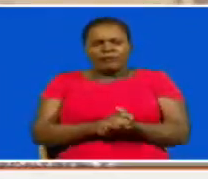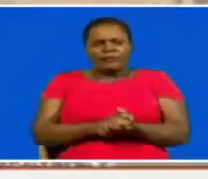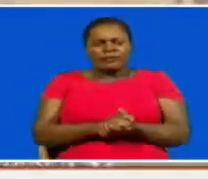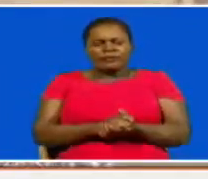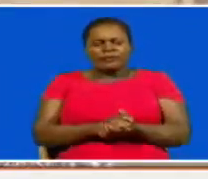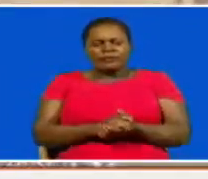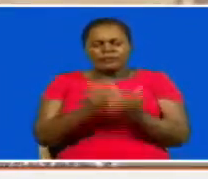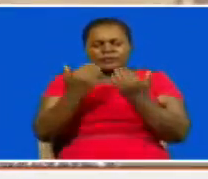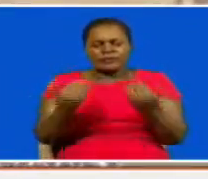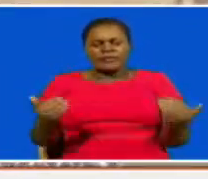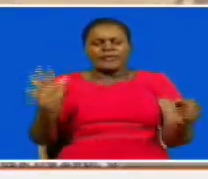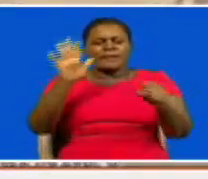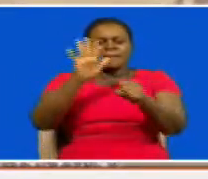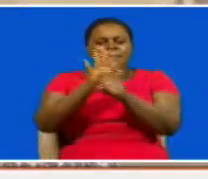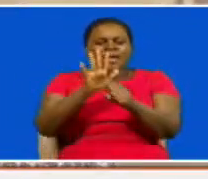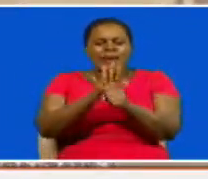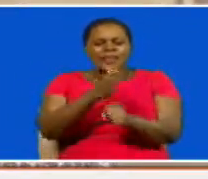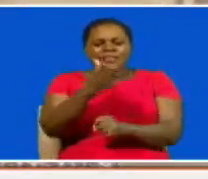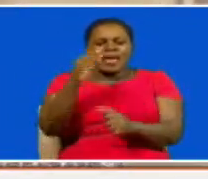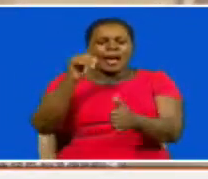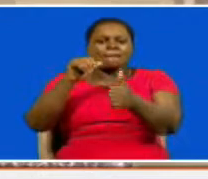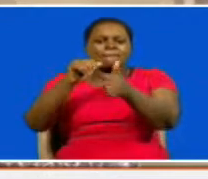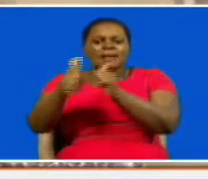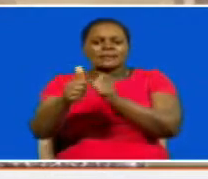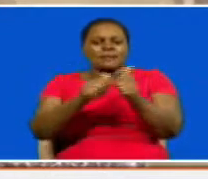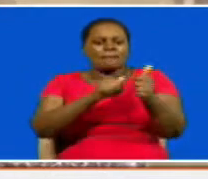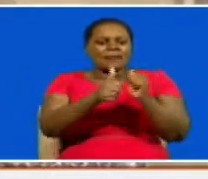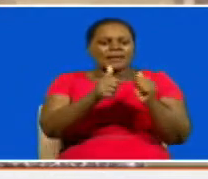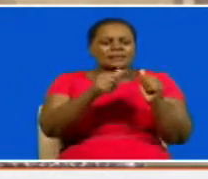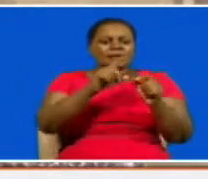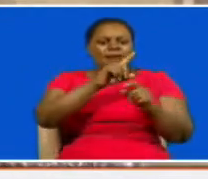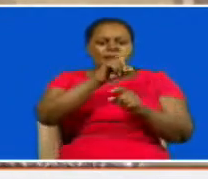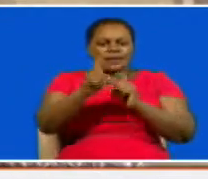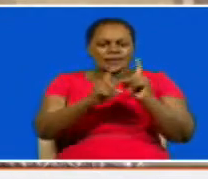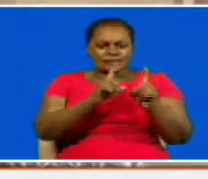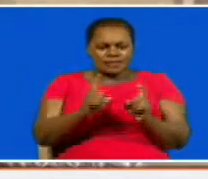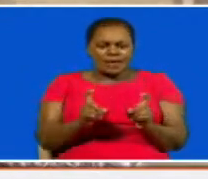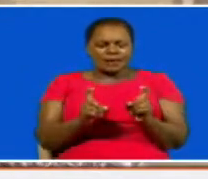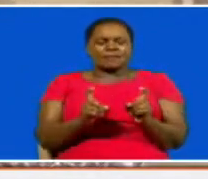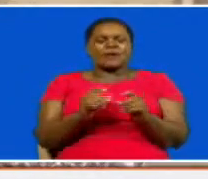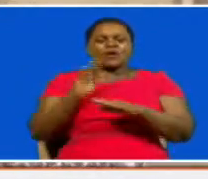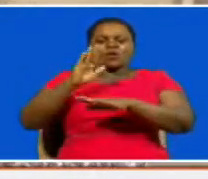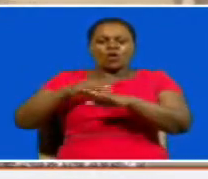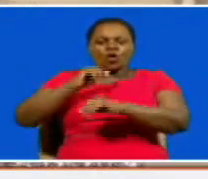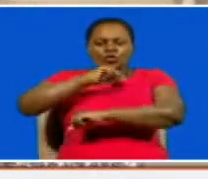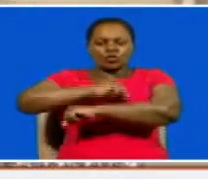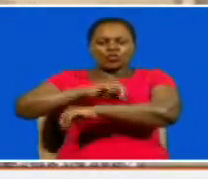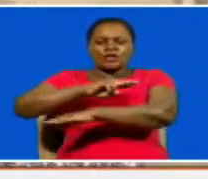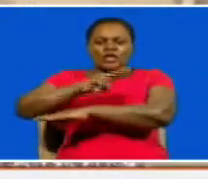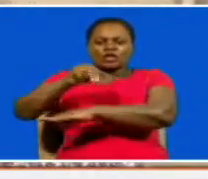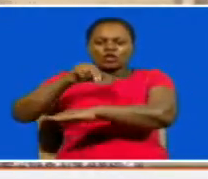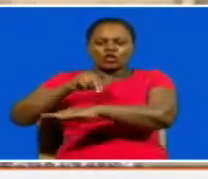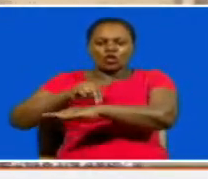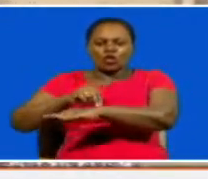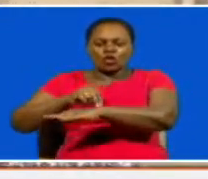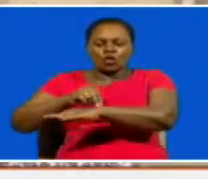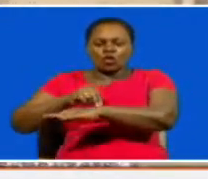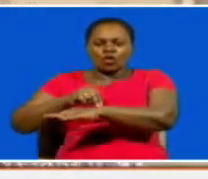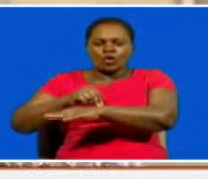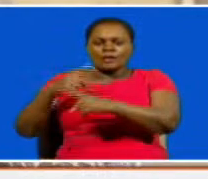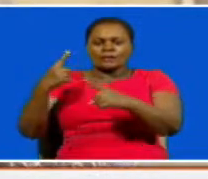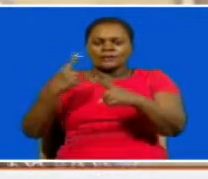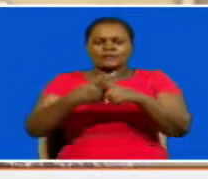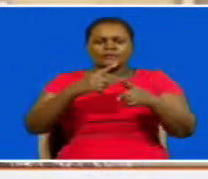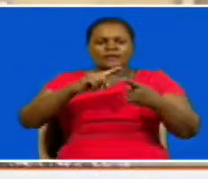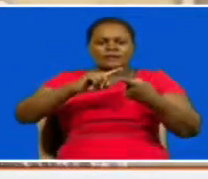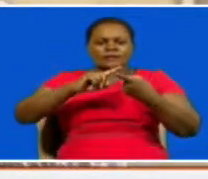Kuna watoto wengi sana ambao walipita mtihani, ambao waliitwa shule za kitaifa na za ngazi tofauti